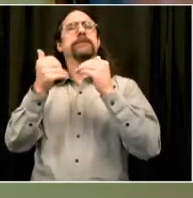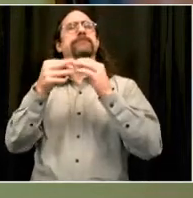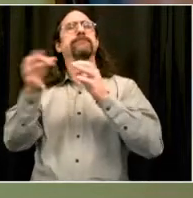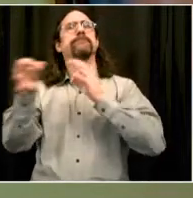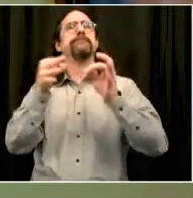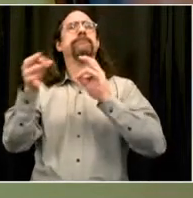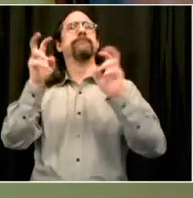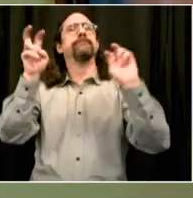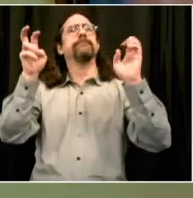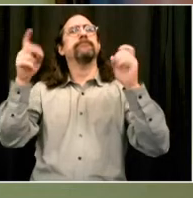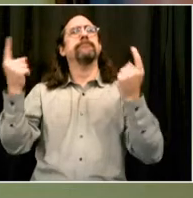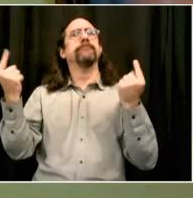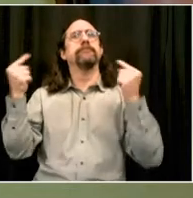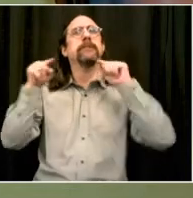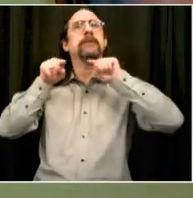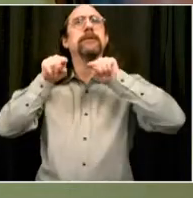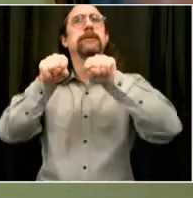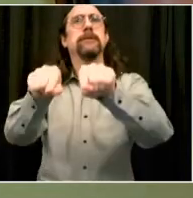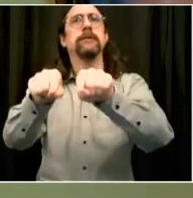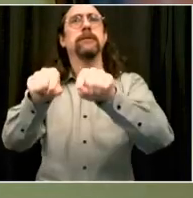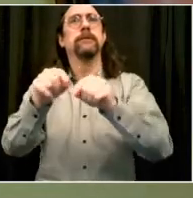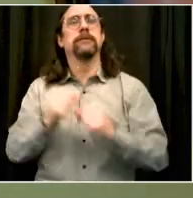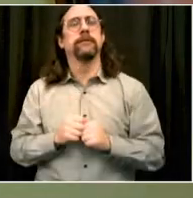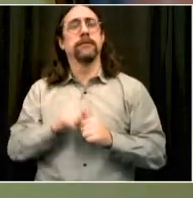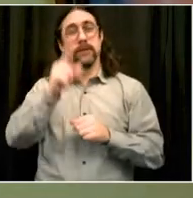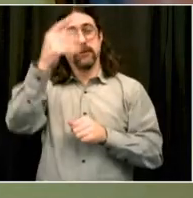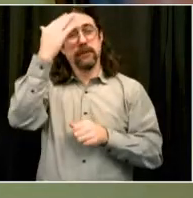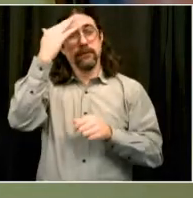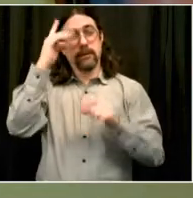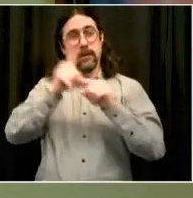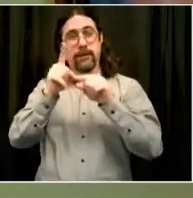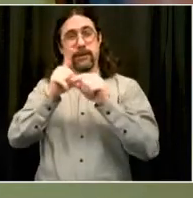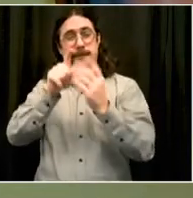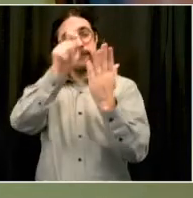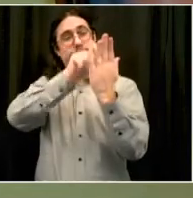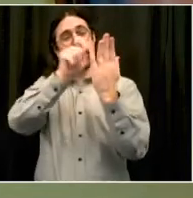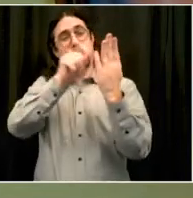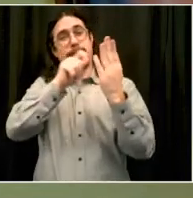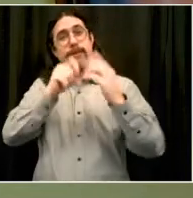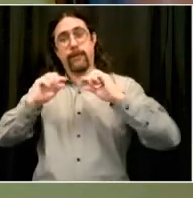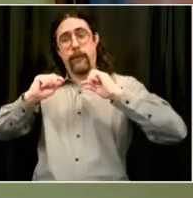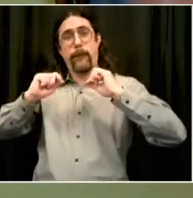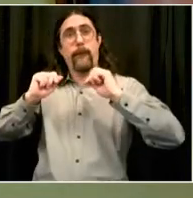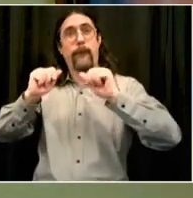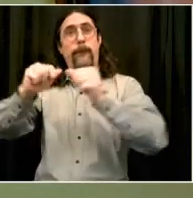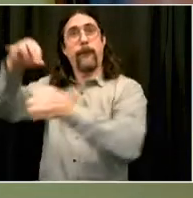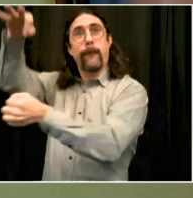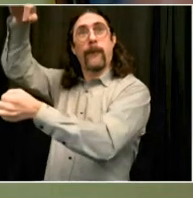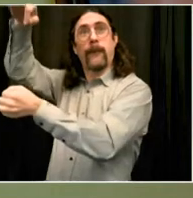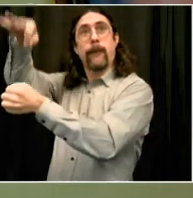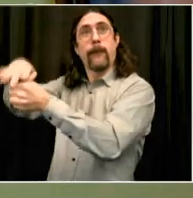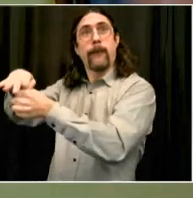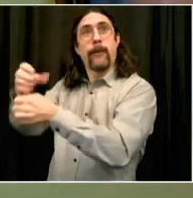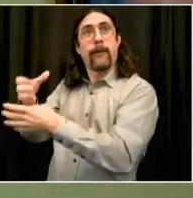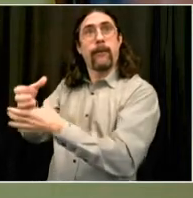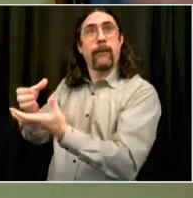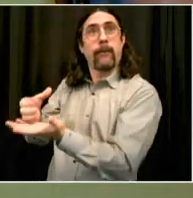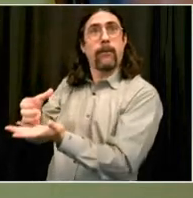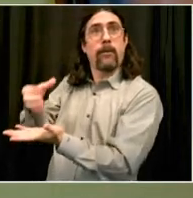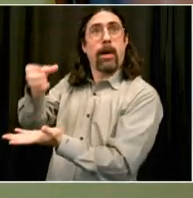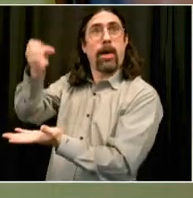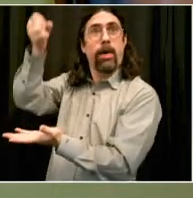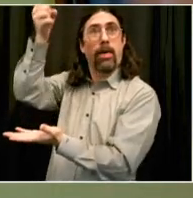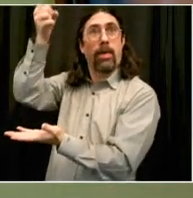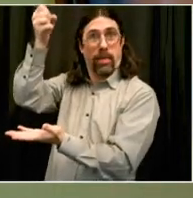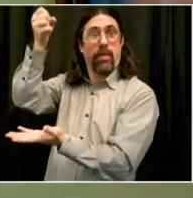They remove the message, and the message tells your cells, watch out for this intruder that's going to be coming. And there's really nothing in that